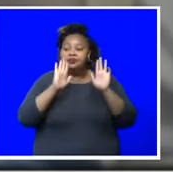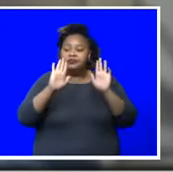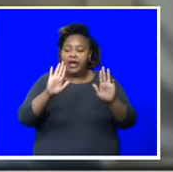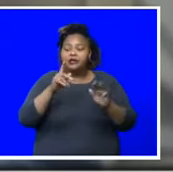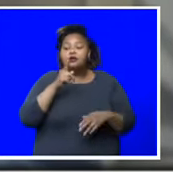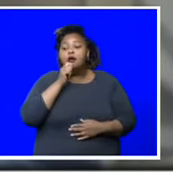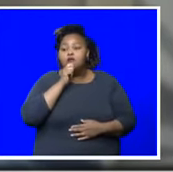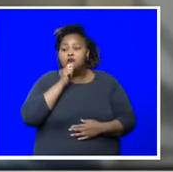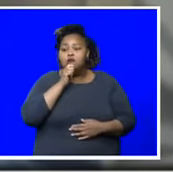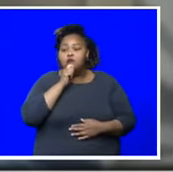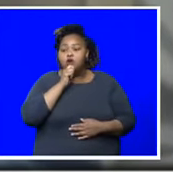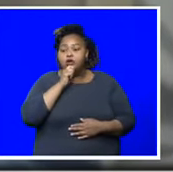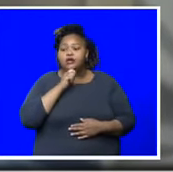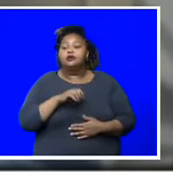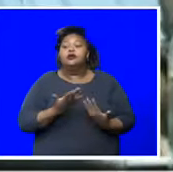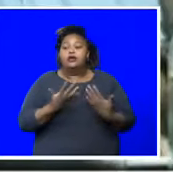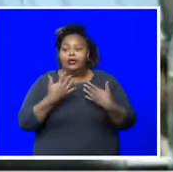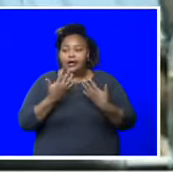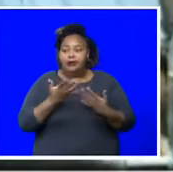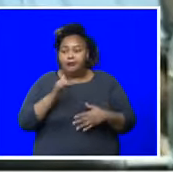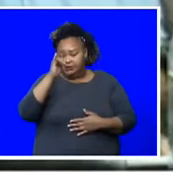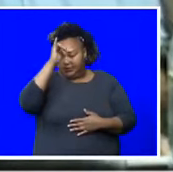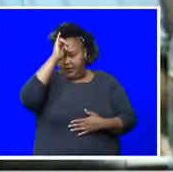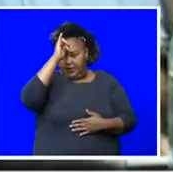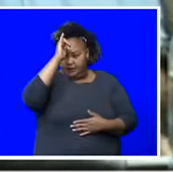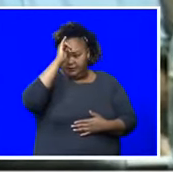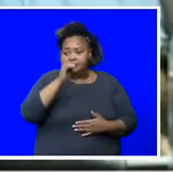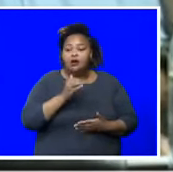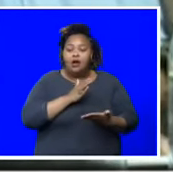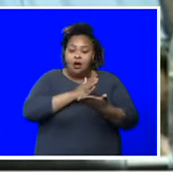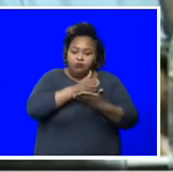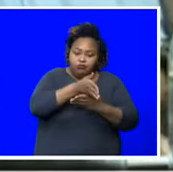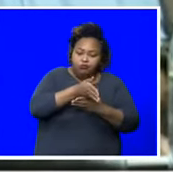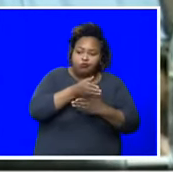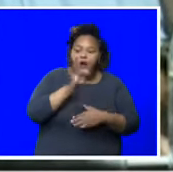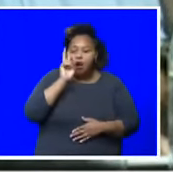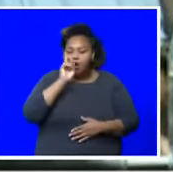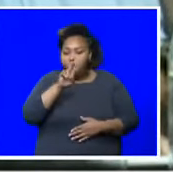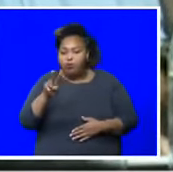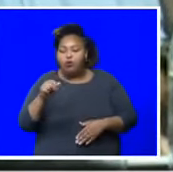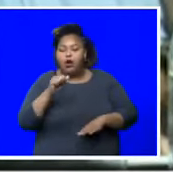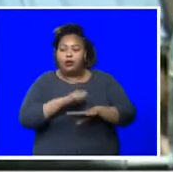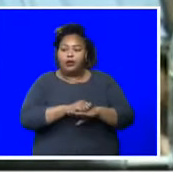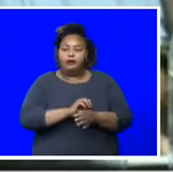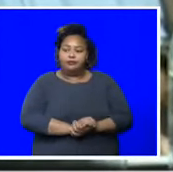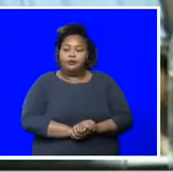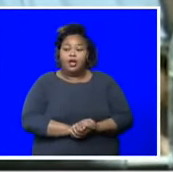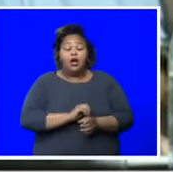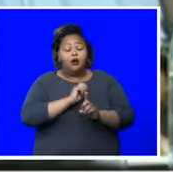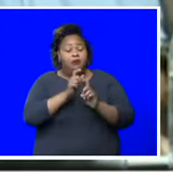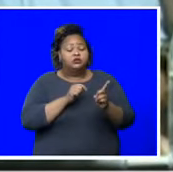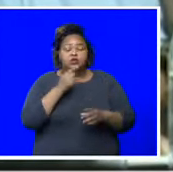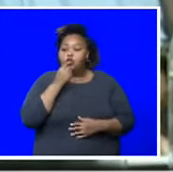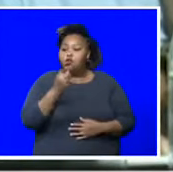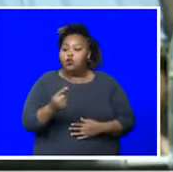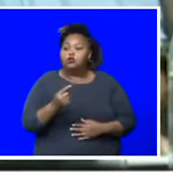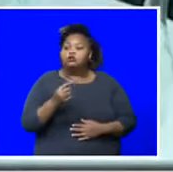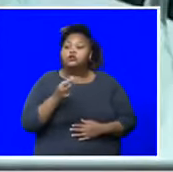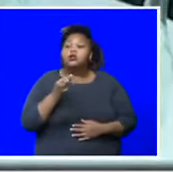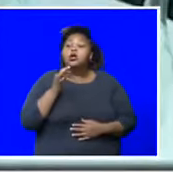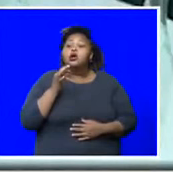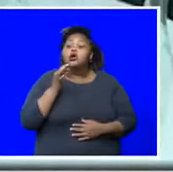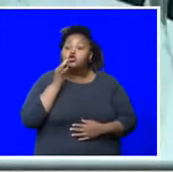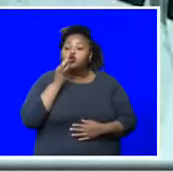imsebenzi nekungathathwa emakolishi nasemanyuvesi akungabafake manje madolweni bantu labasha ukuthi bahlale phansi nalawo makhono kodwa ke